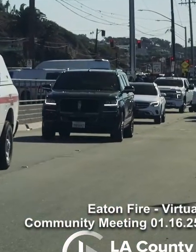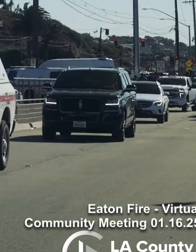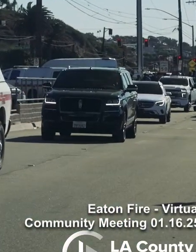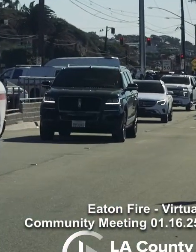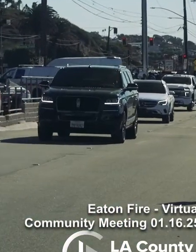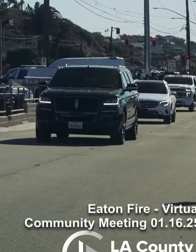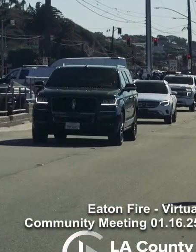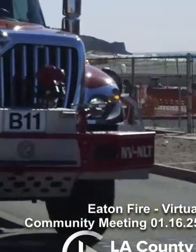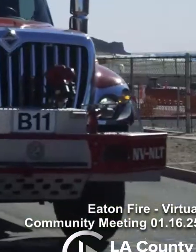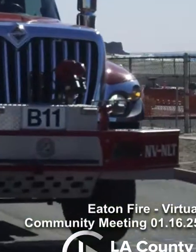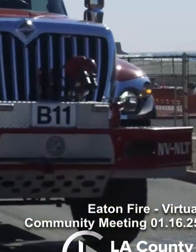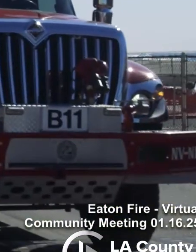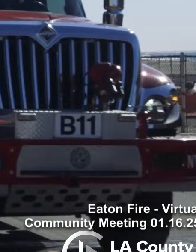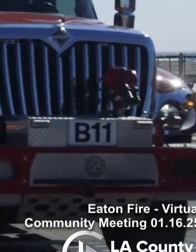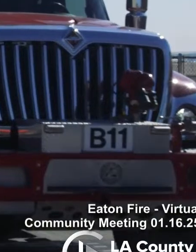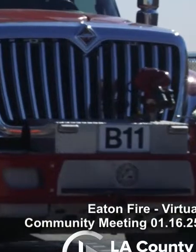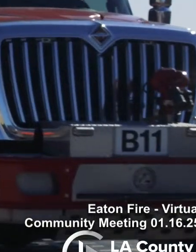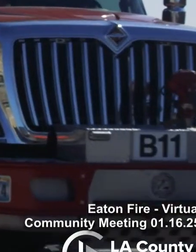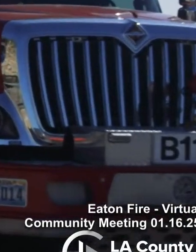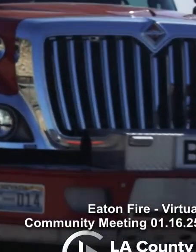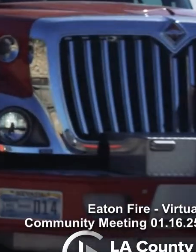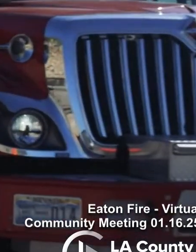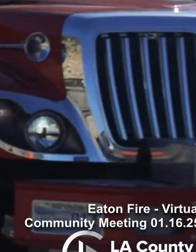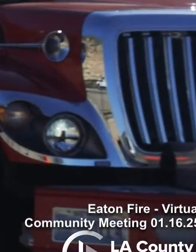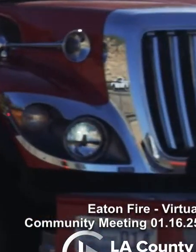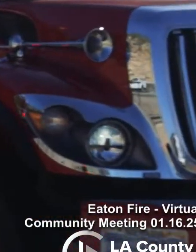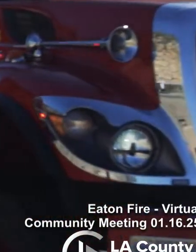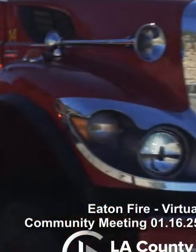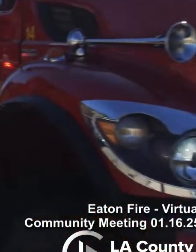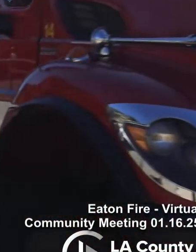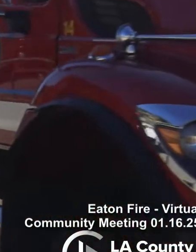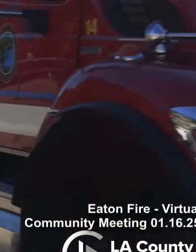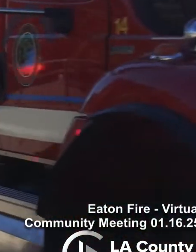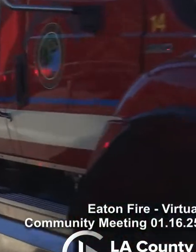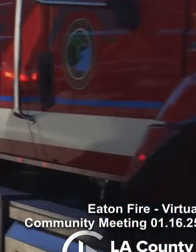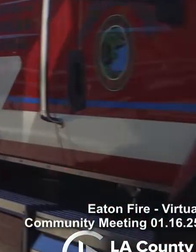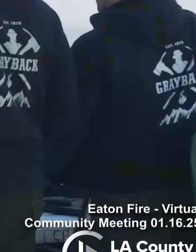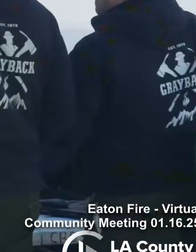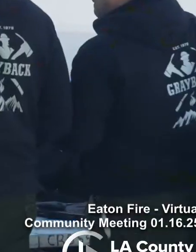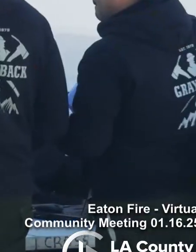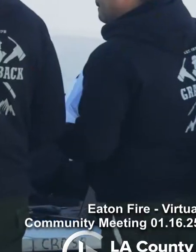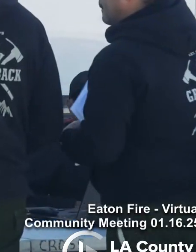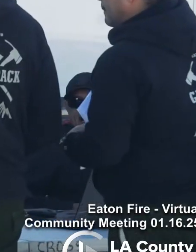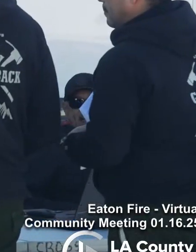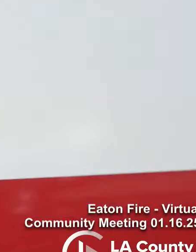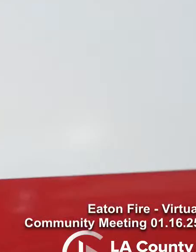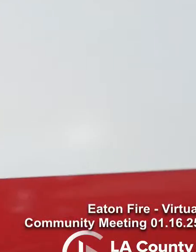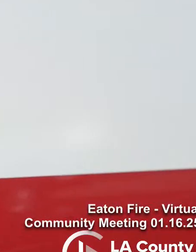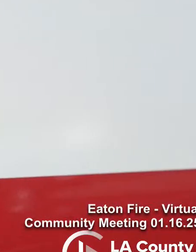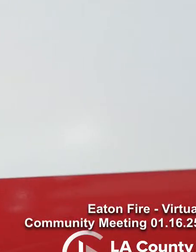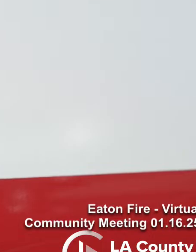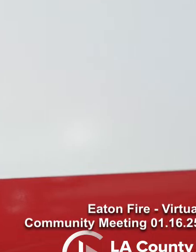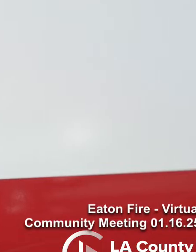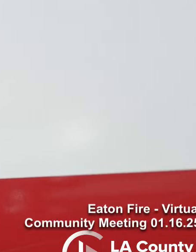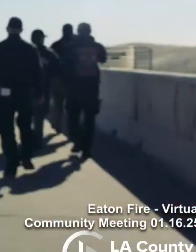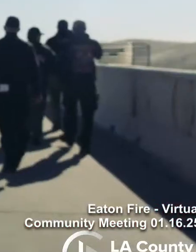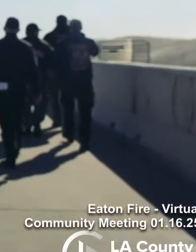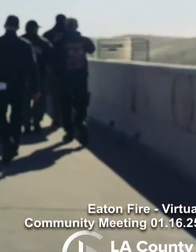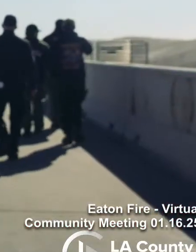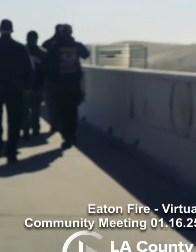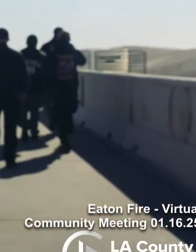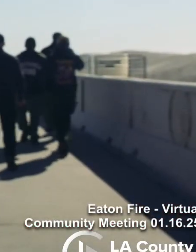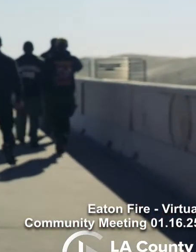here, it's up and running, and we've got a ton of support to really put towards this fire to help bring it to a conclusion, especially after the wind events that are